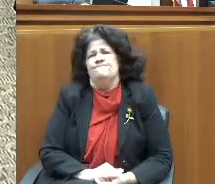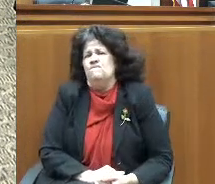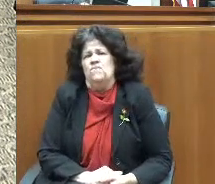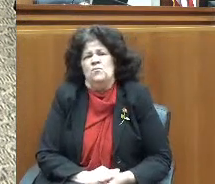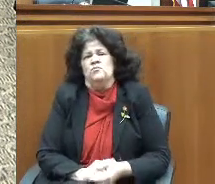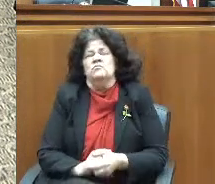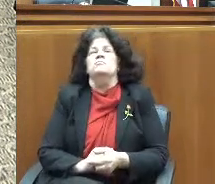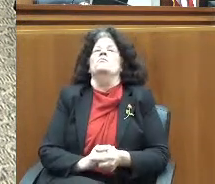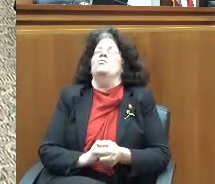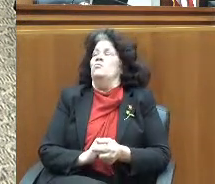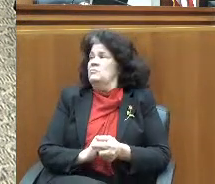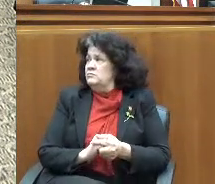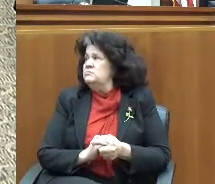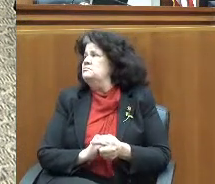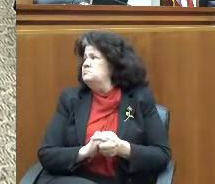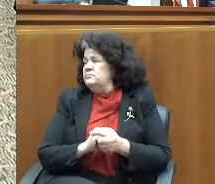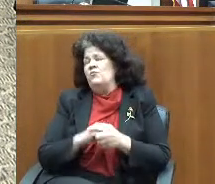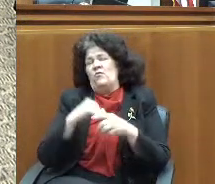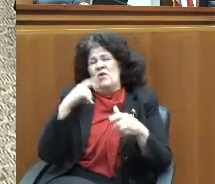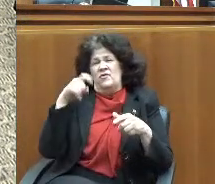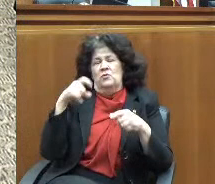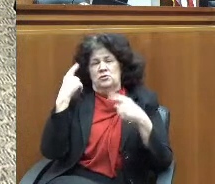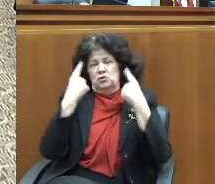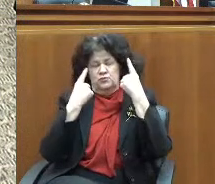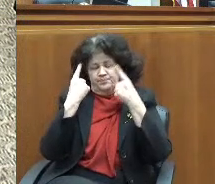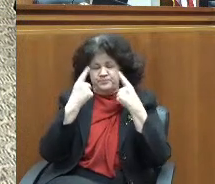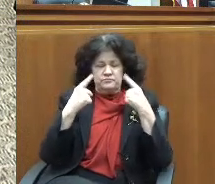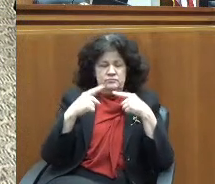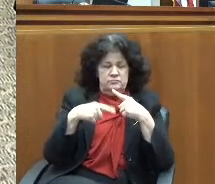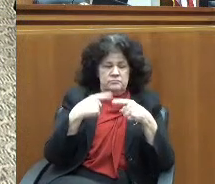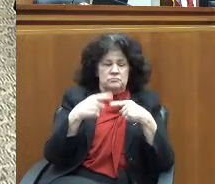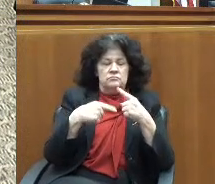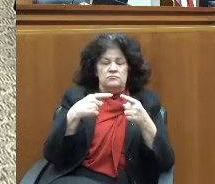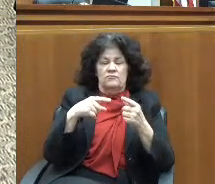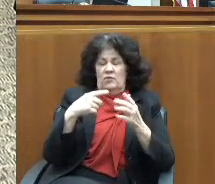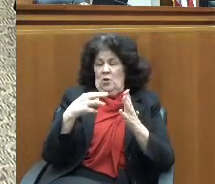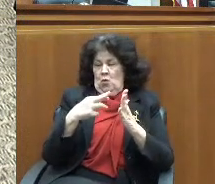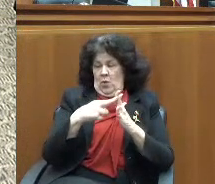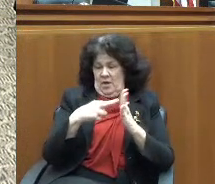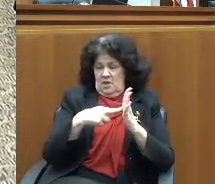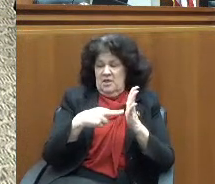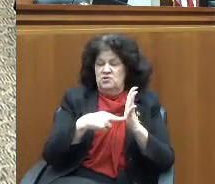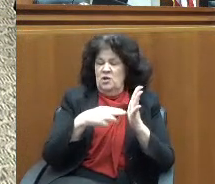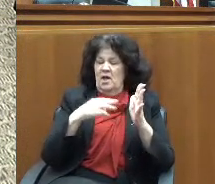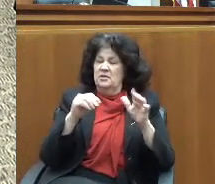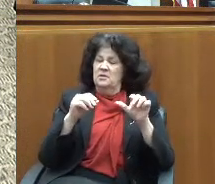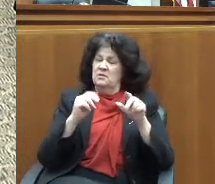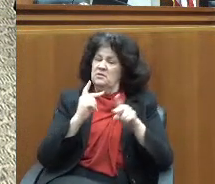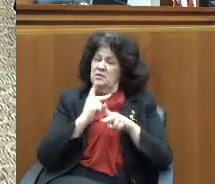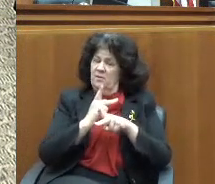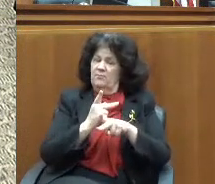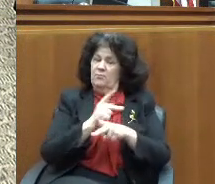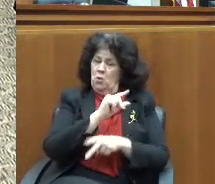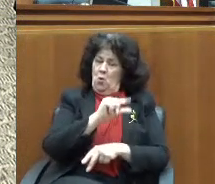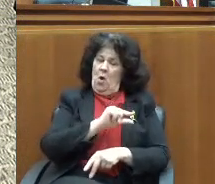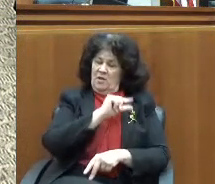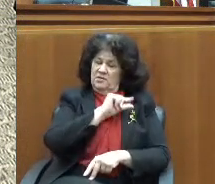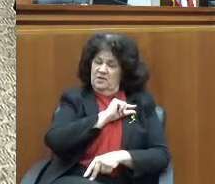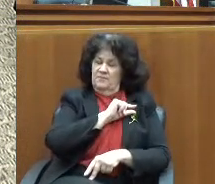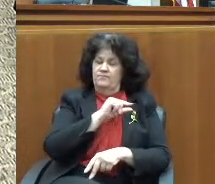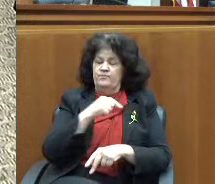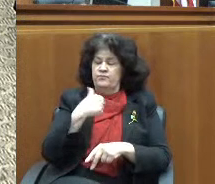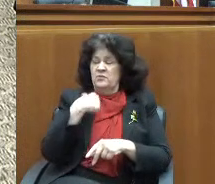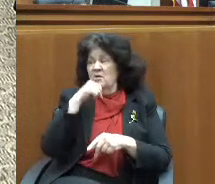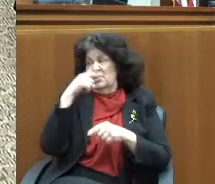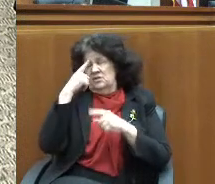that we should be looking at regulation while at the same time maintaining the bar for quality. So I don't disagree